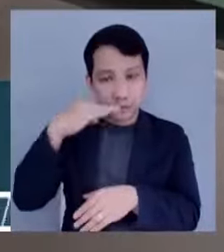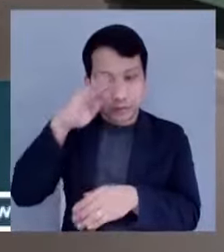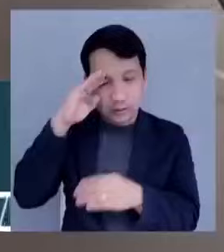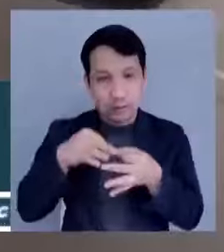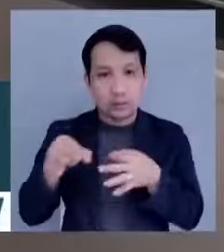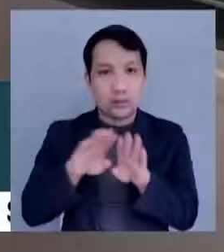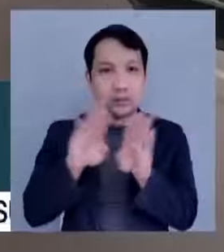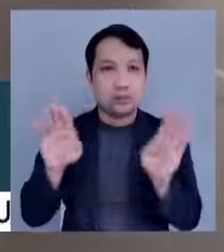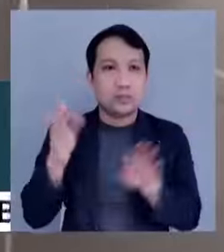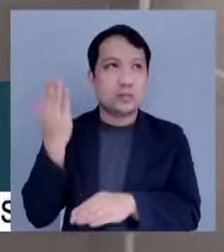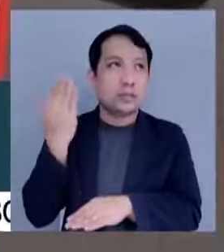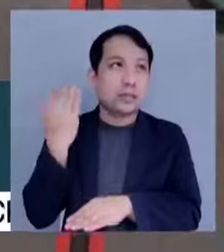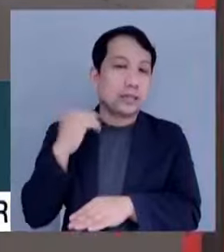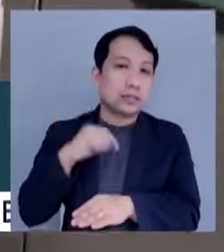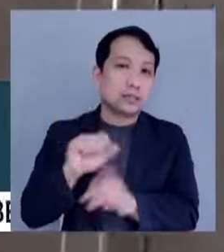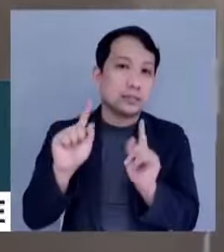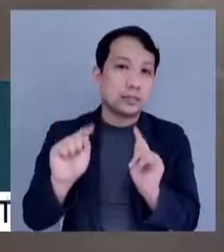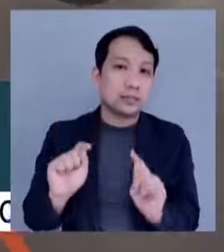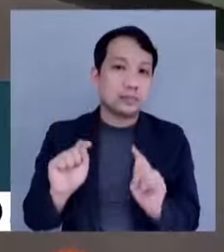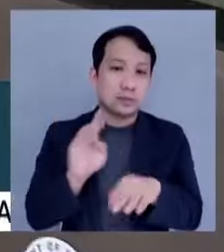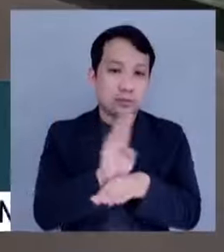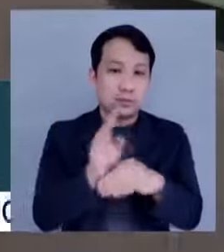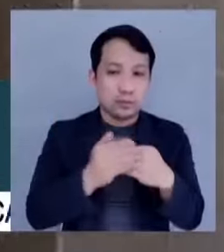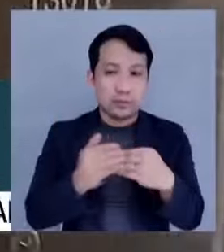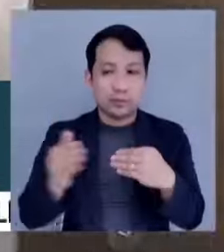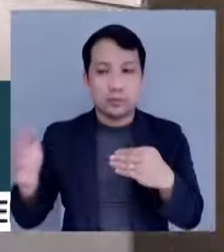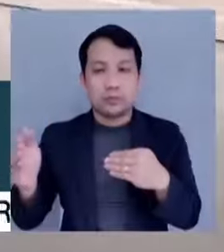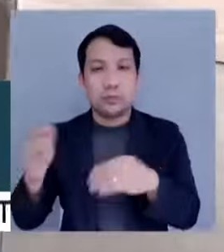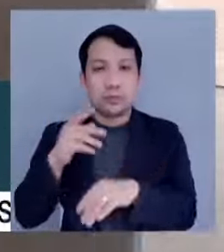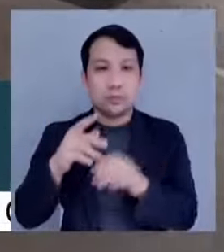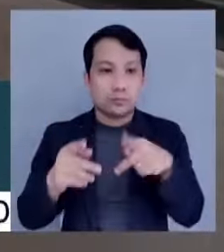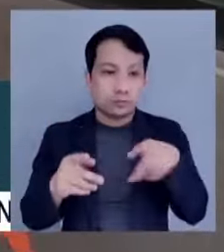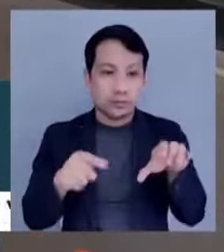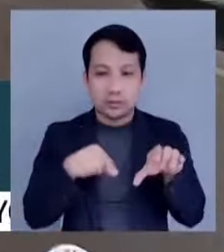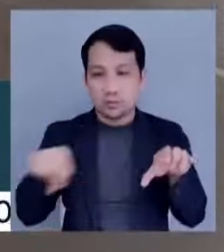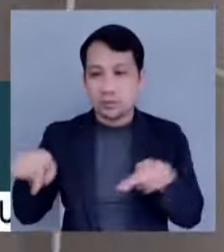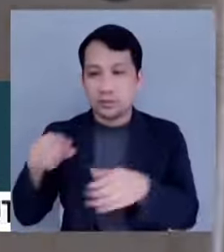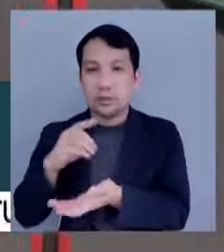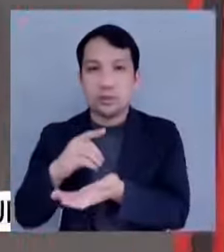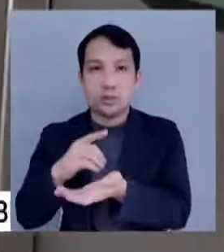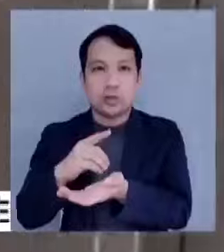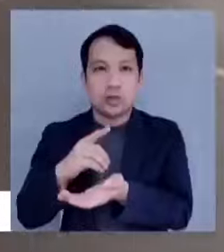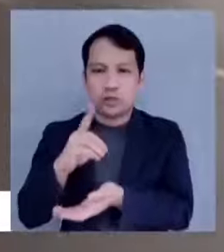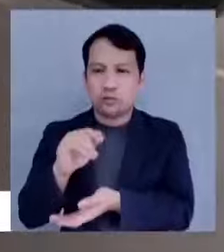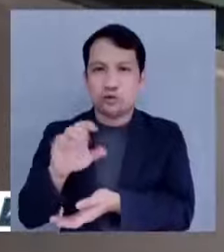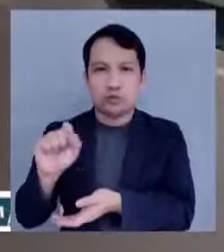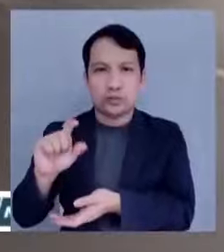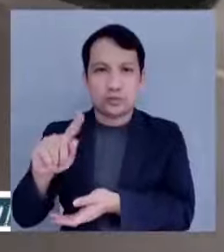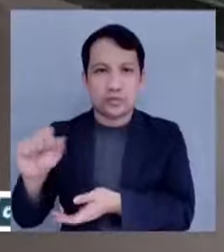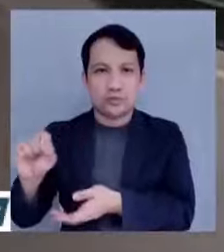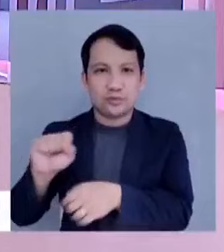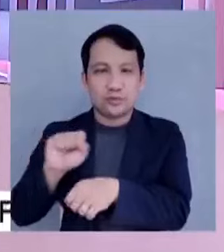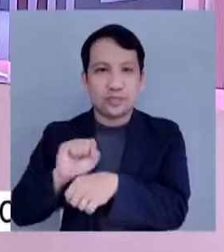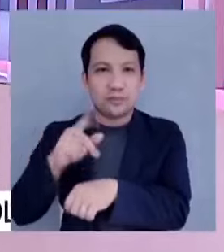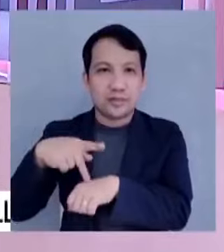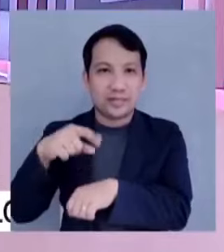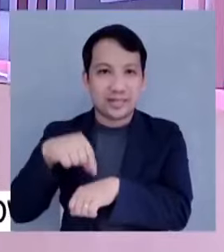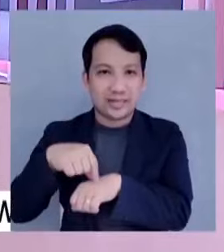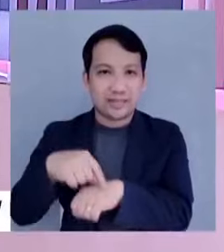Saturday, connecting Baclaran Station in Pasay to Dr. Santos Station in Sucat, Parañaque.